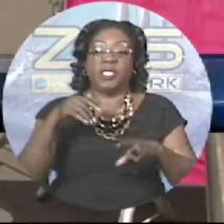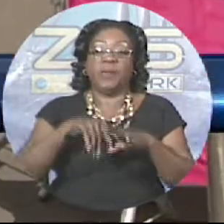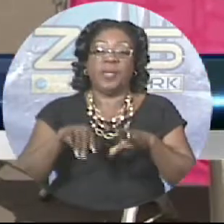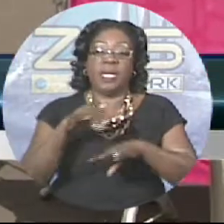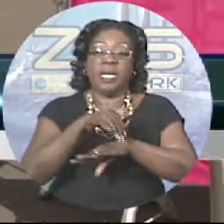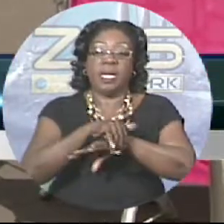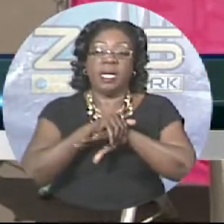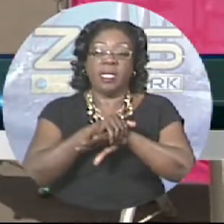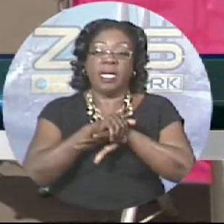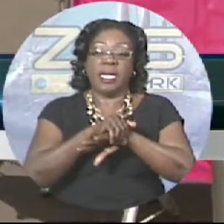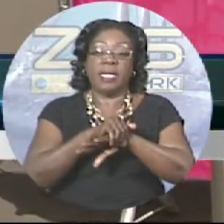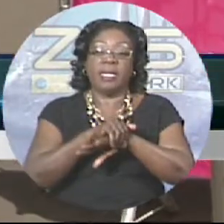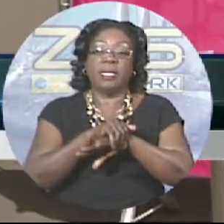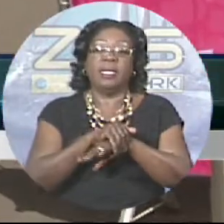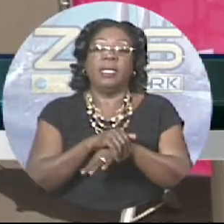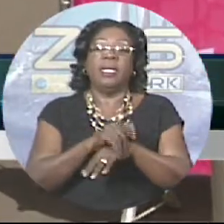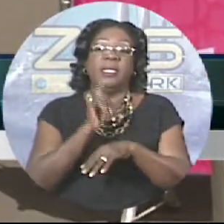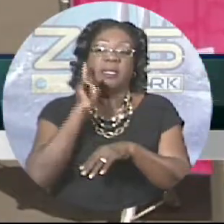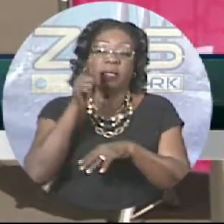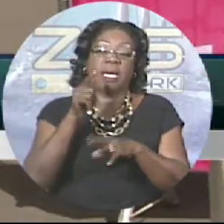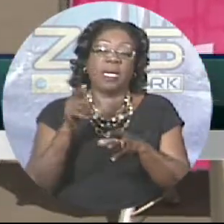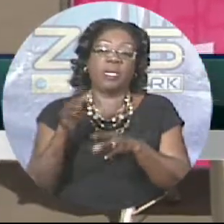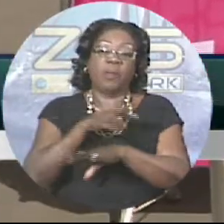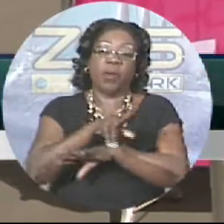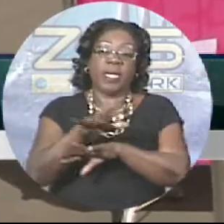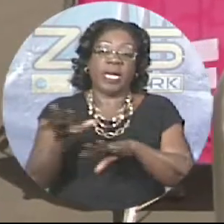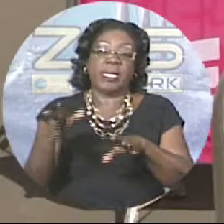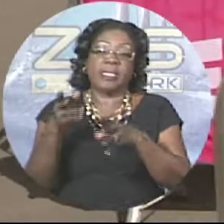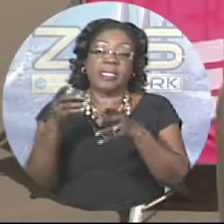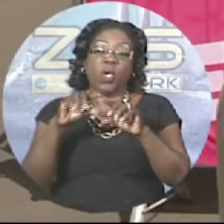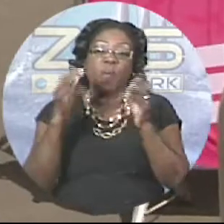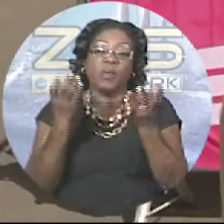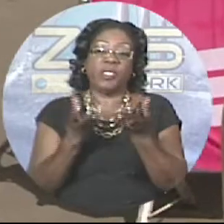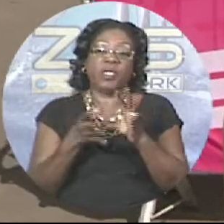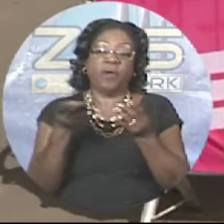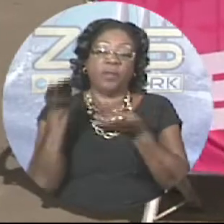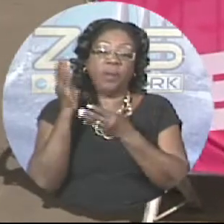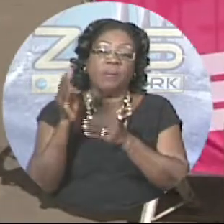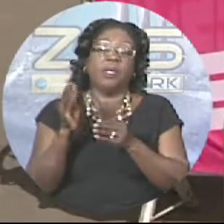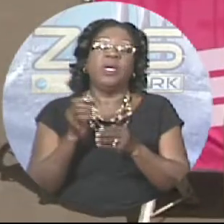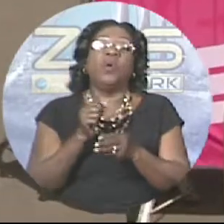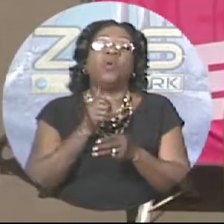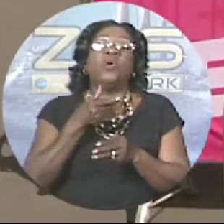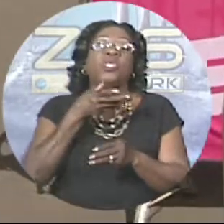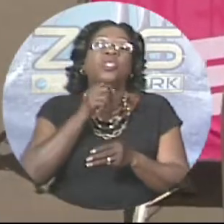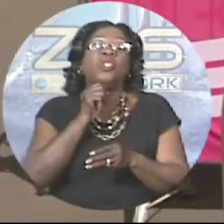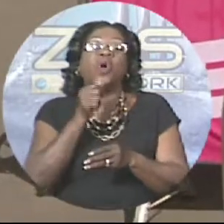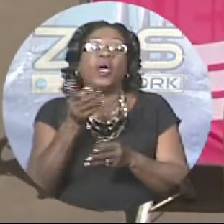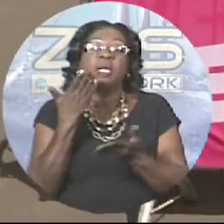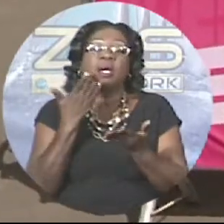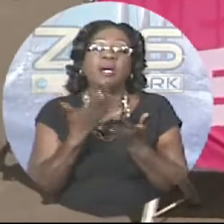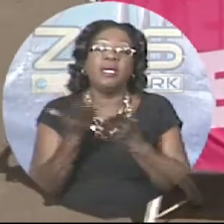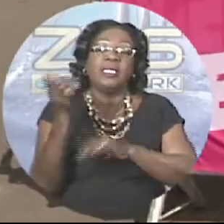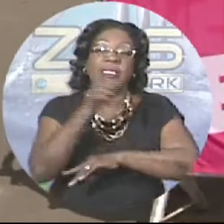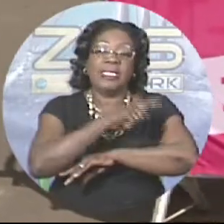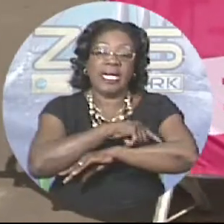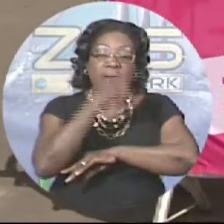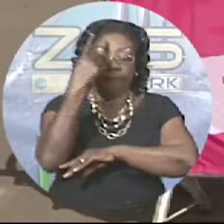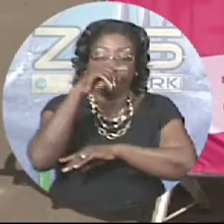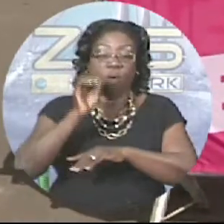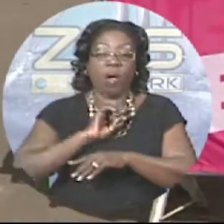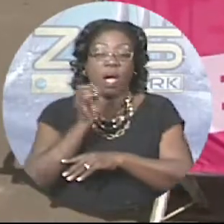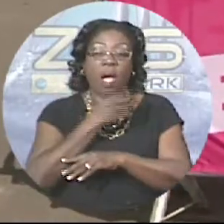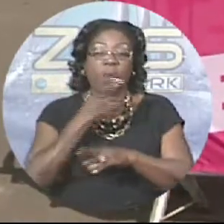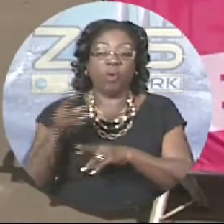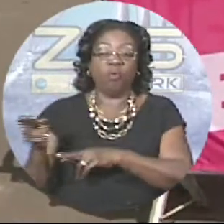London, England. Thanks to Island Luck and the Broadcasting Corporation of Bahamas, was not a good day for our relay teams as none advanced to